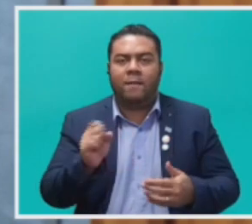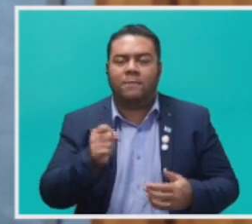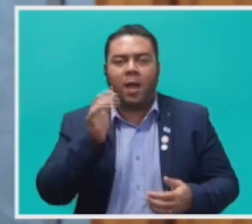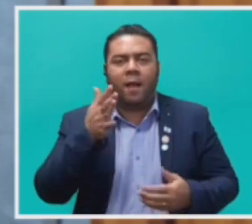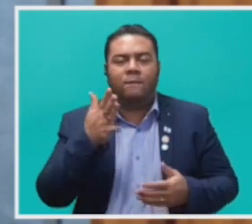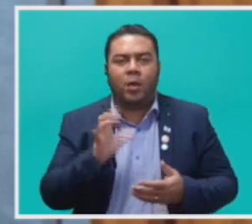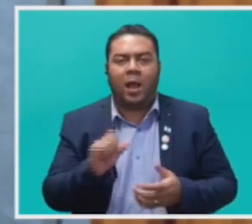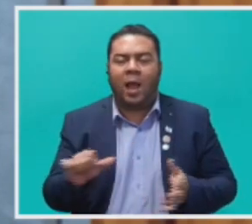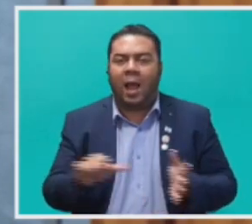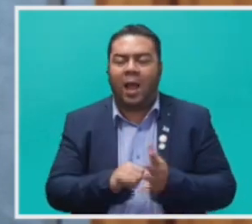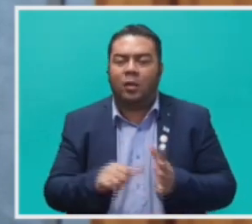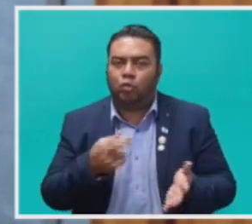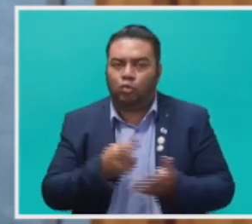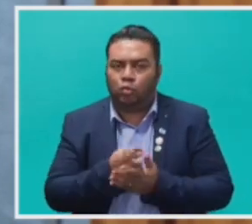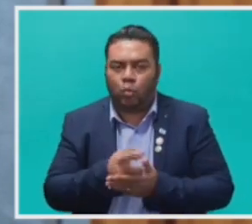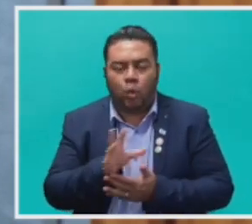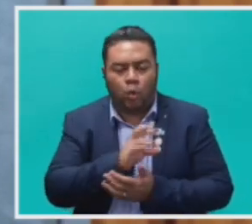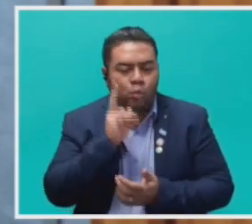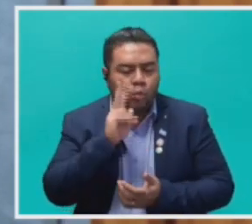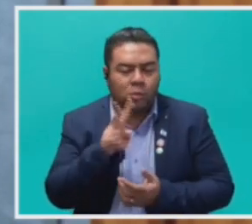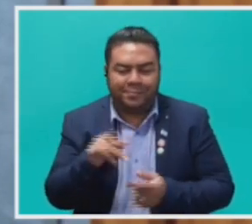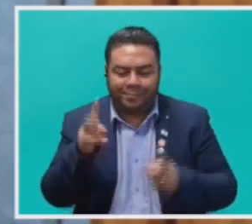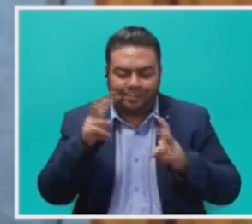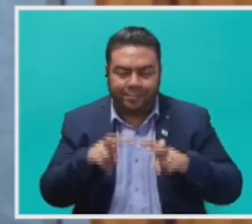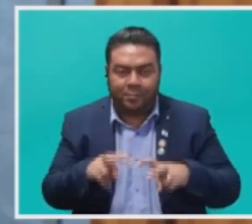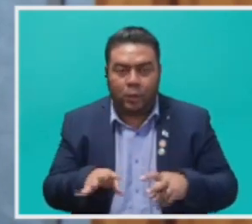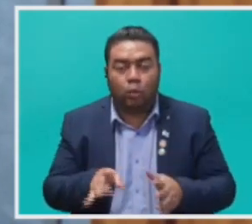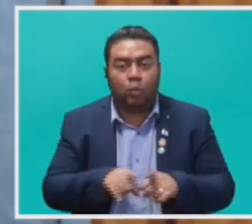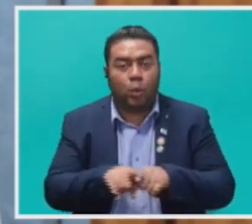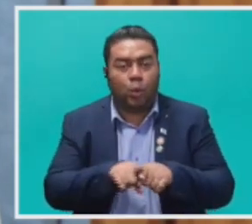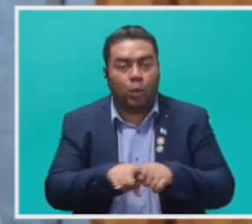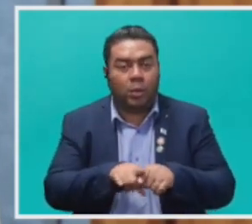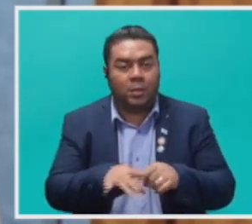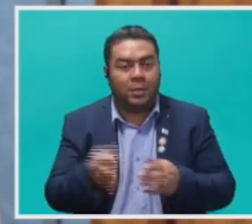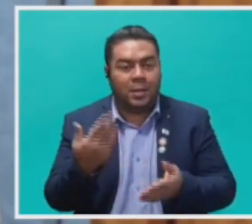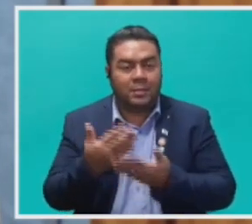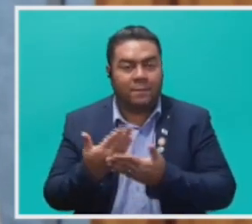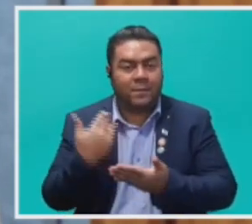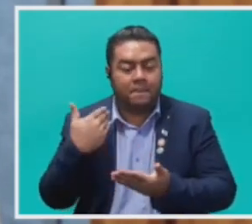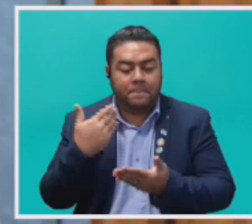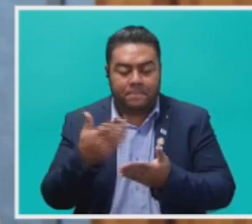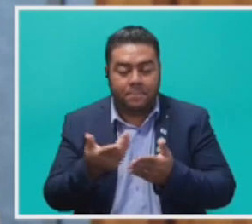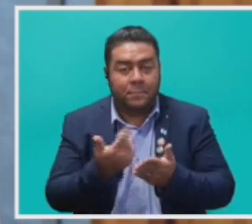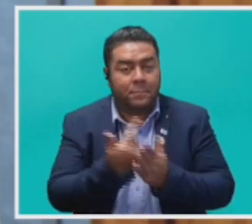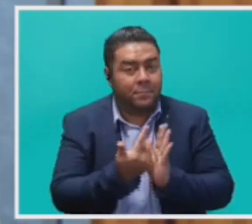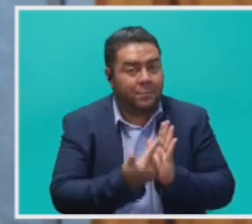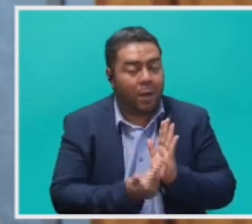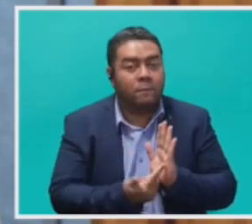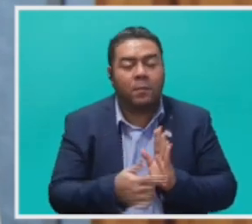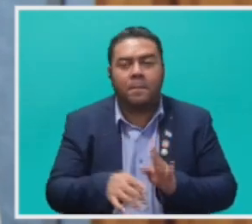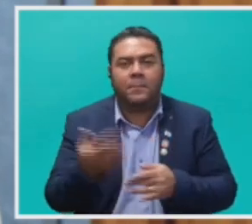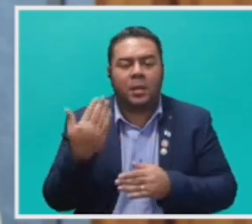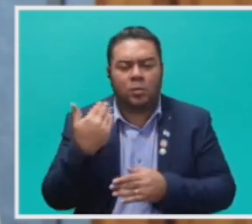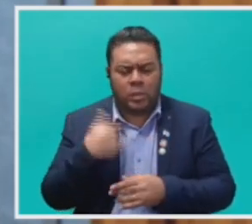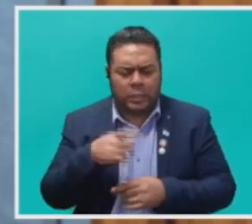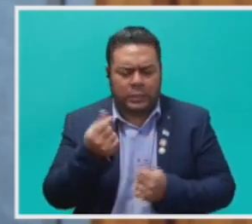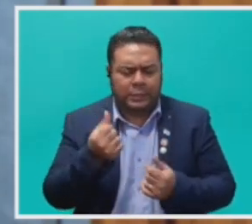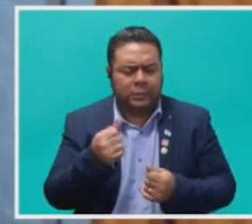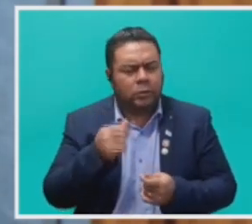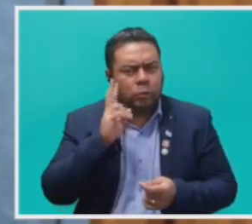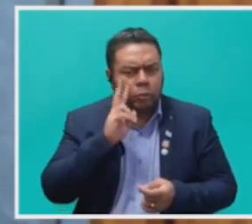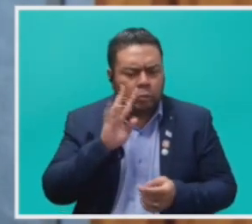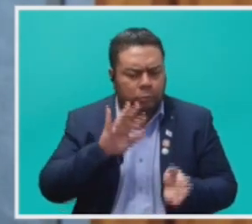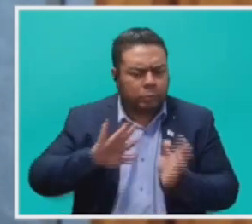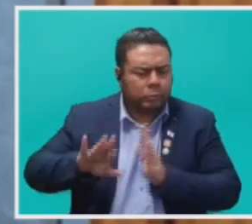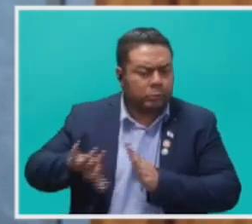truths. We are not looking deep inside ourselves to learn the lessons of the past. It is easier to look away from the painful